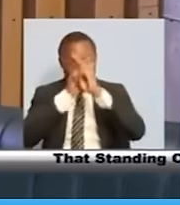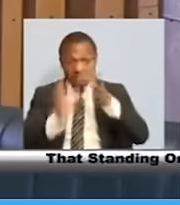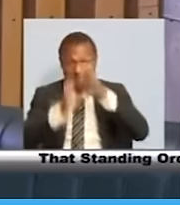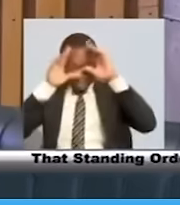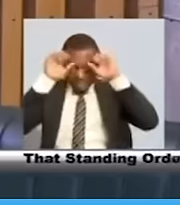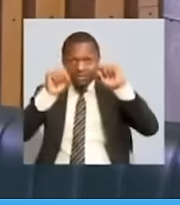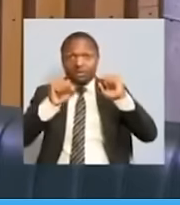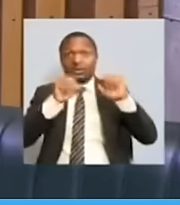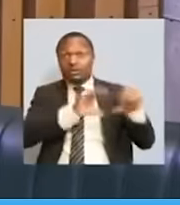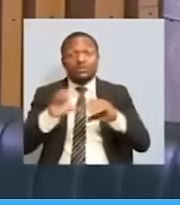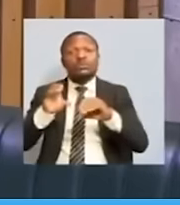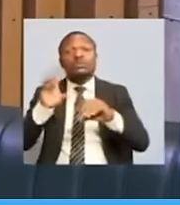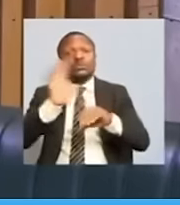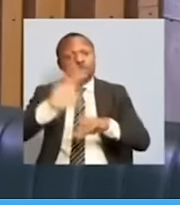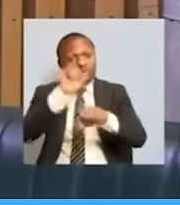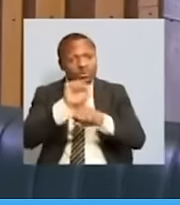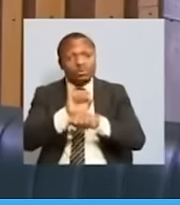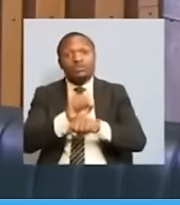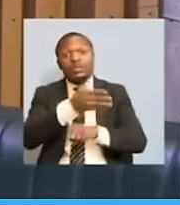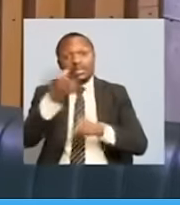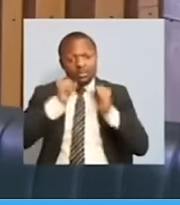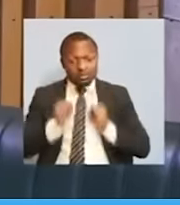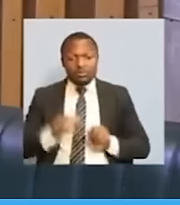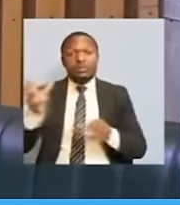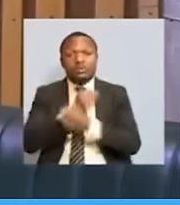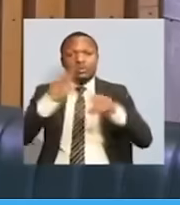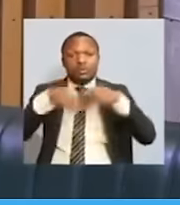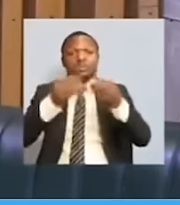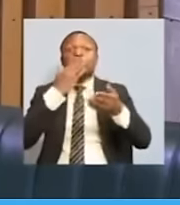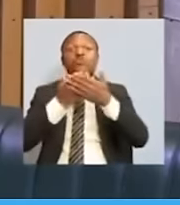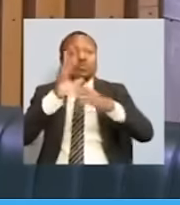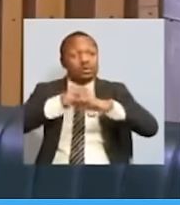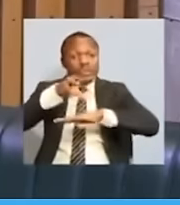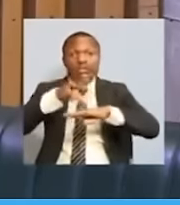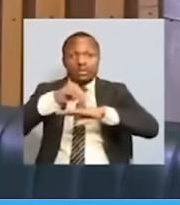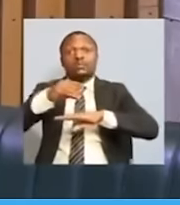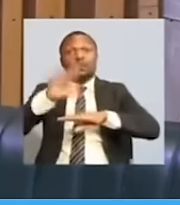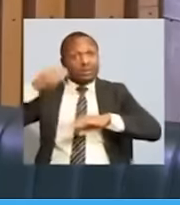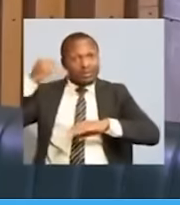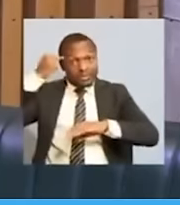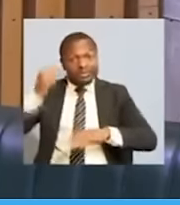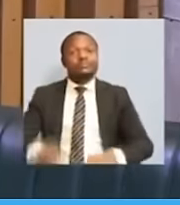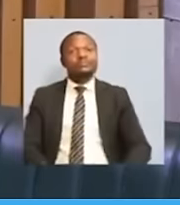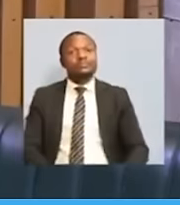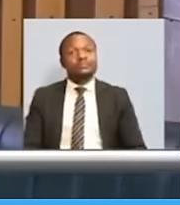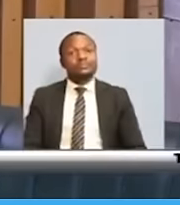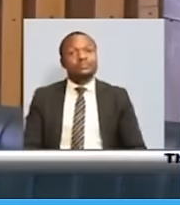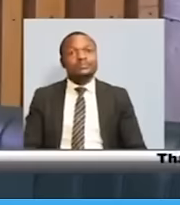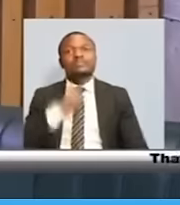work. That status you have attained is to give proper counsel to the state.